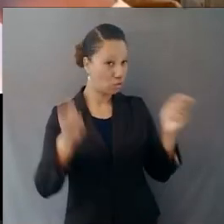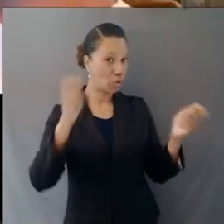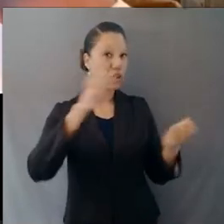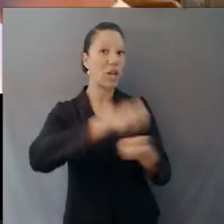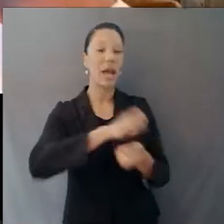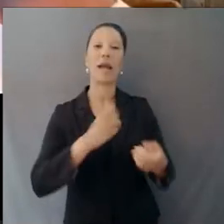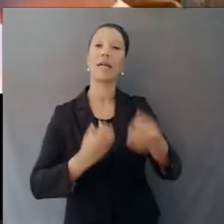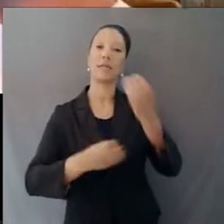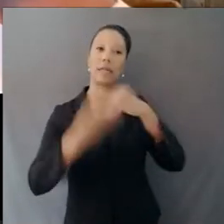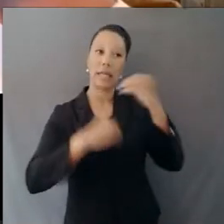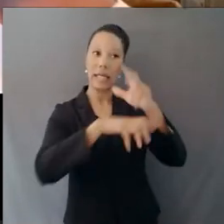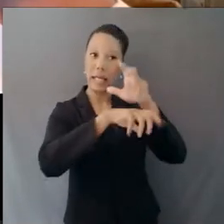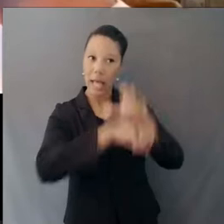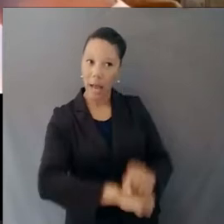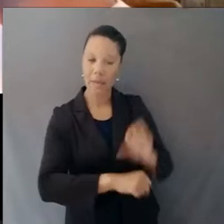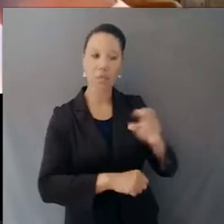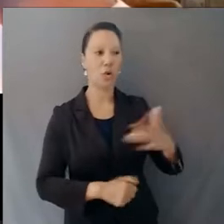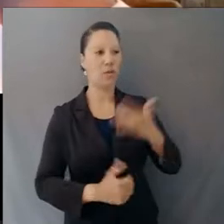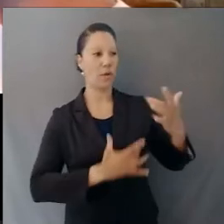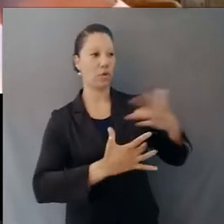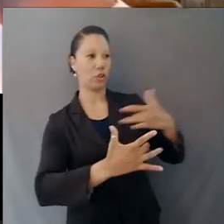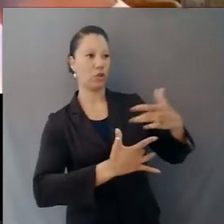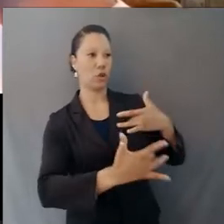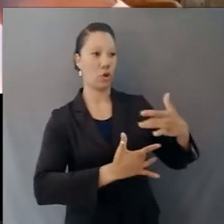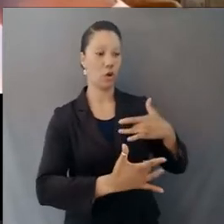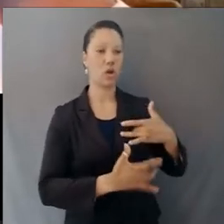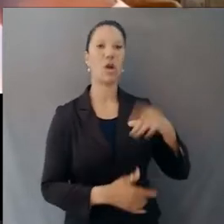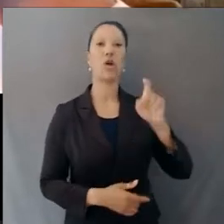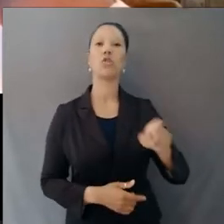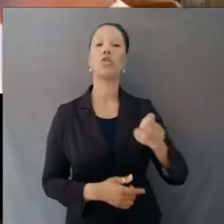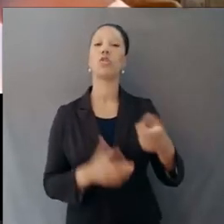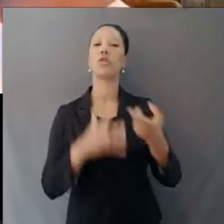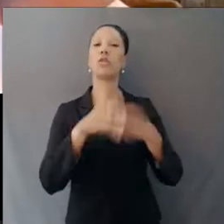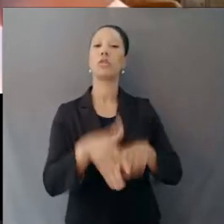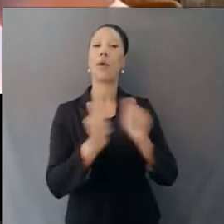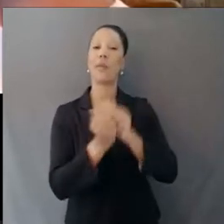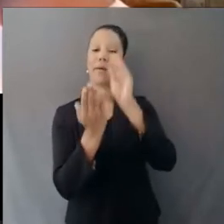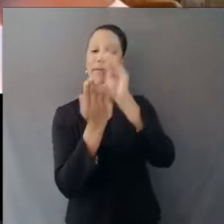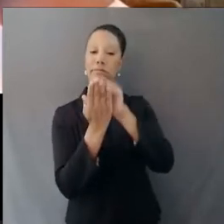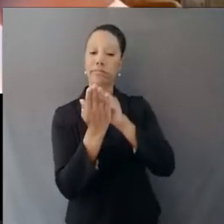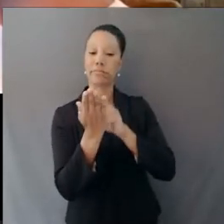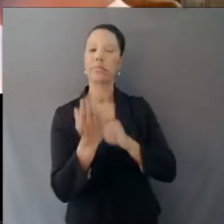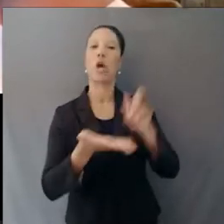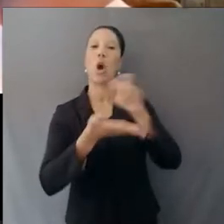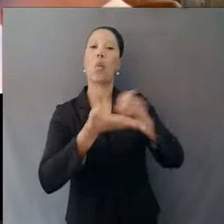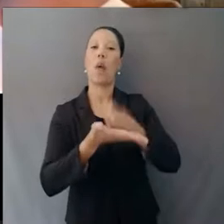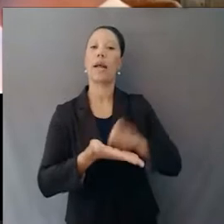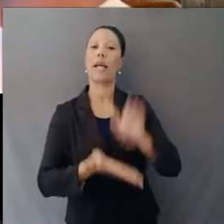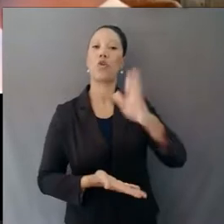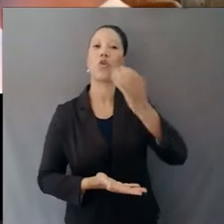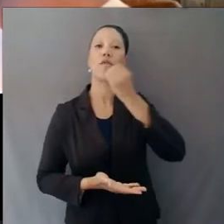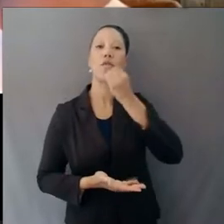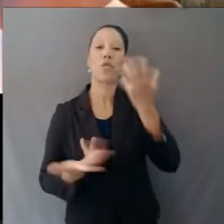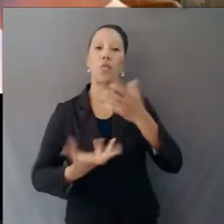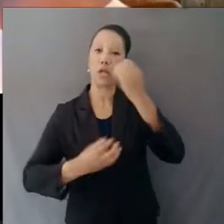or they're concerned about what they're eating, the first place to start is with food records. You know, nobody really wants to keep a food journal. It's not very fun to